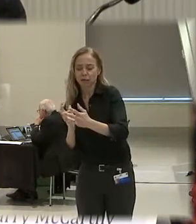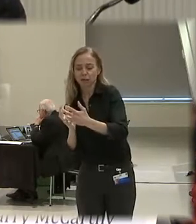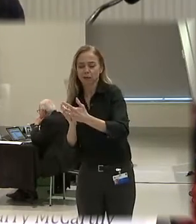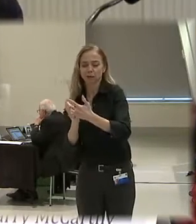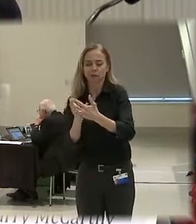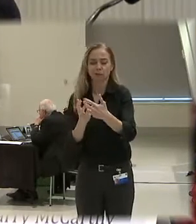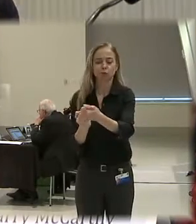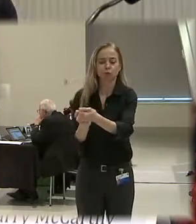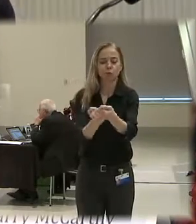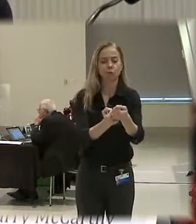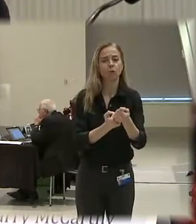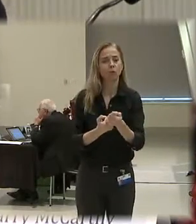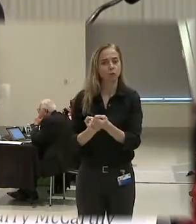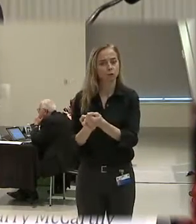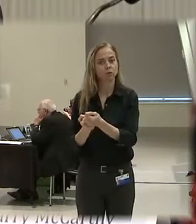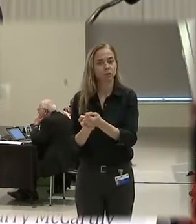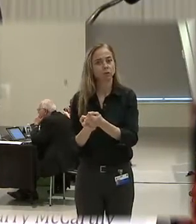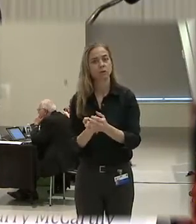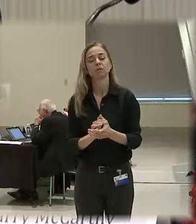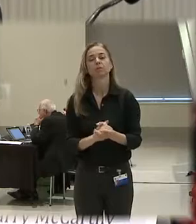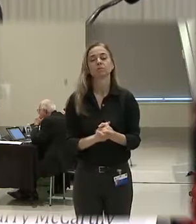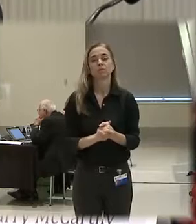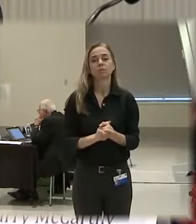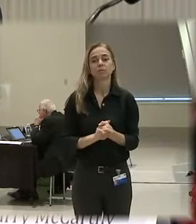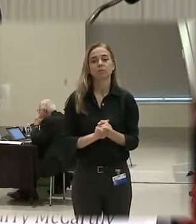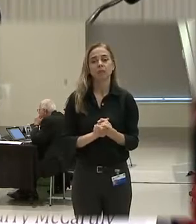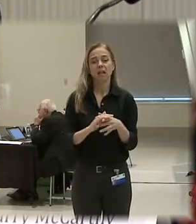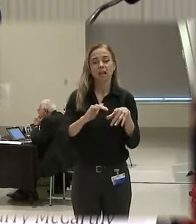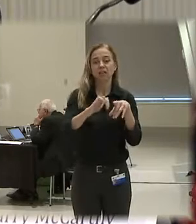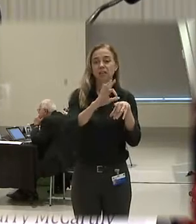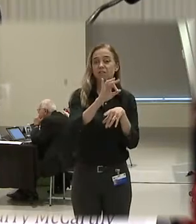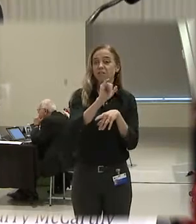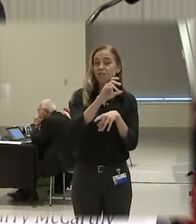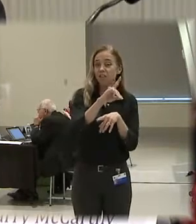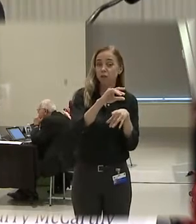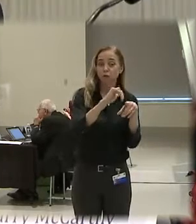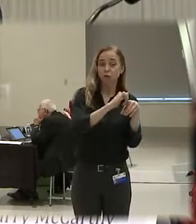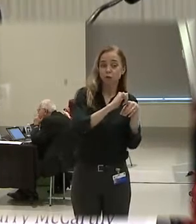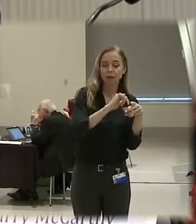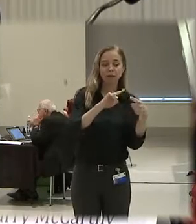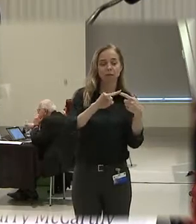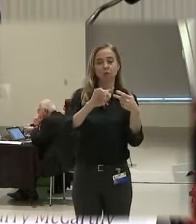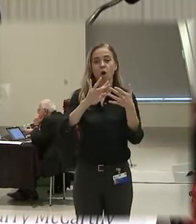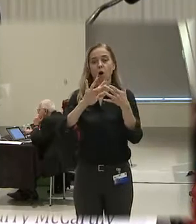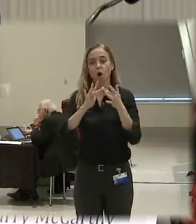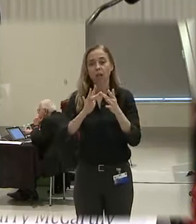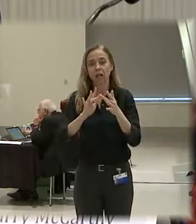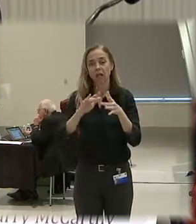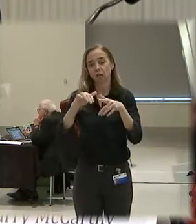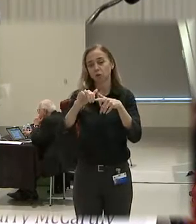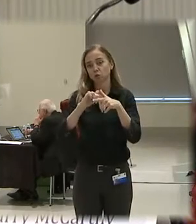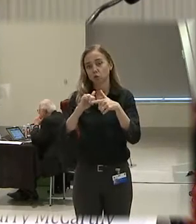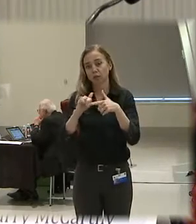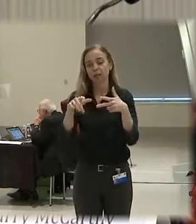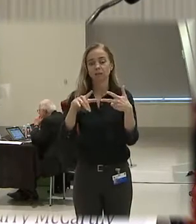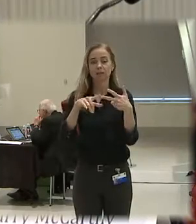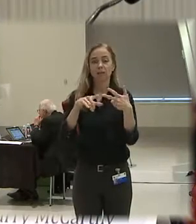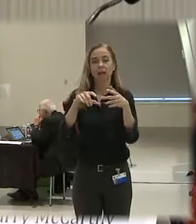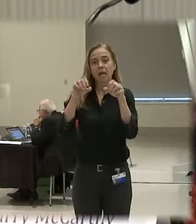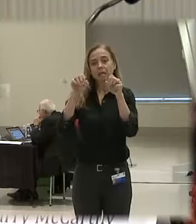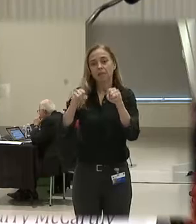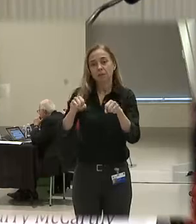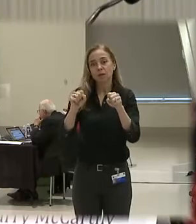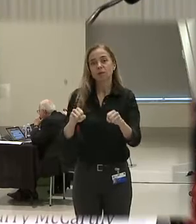your training must encompass not only field training, but online training, the ability to